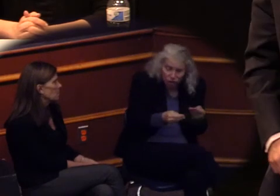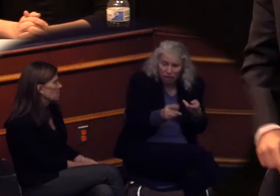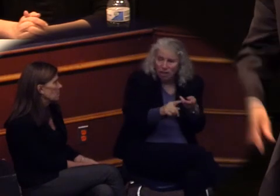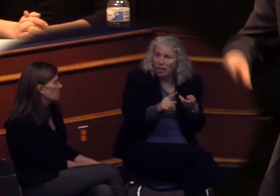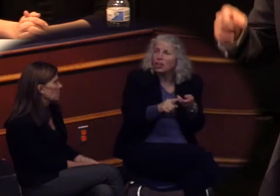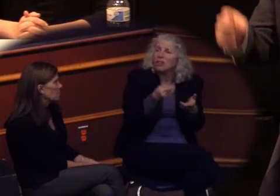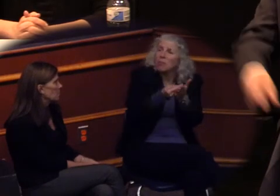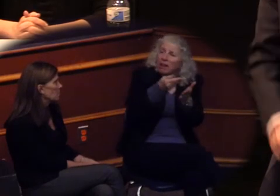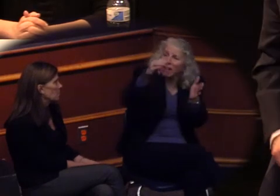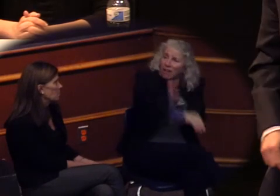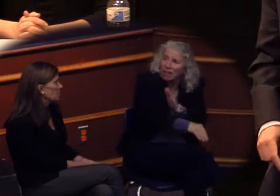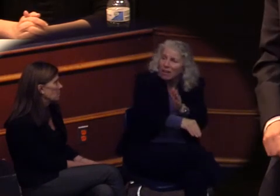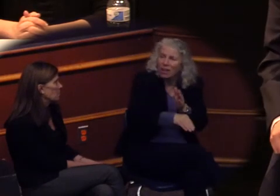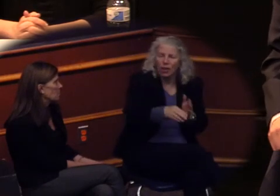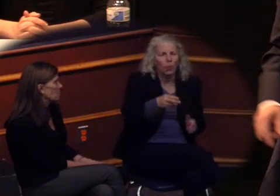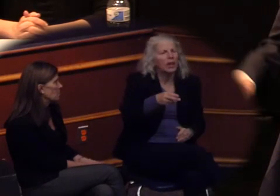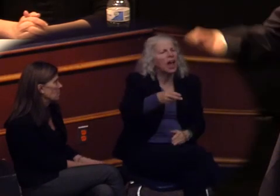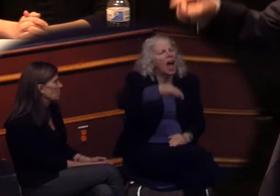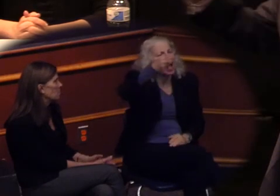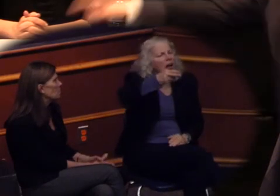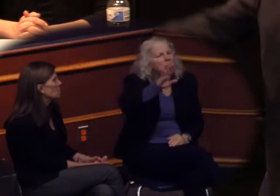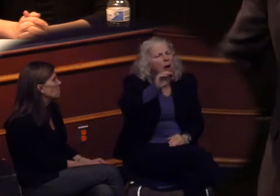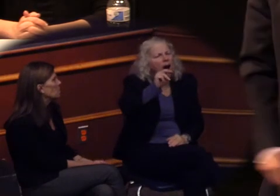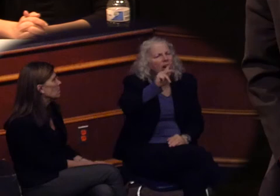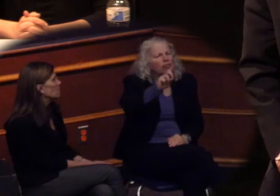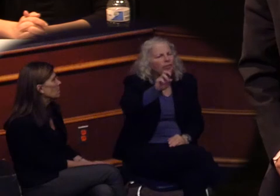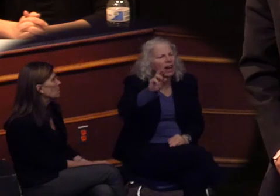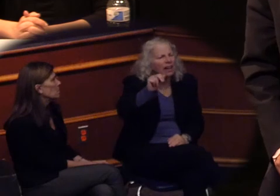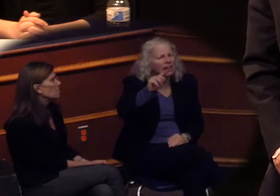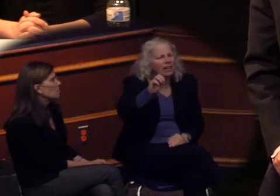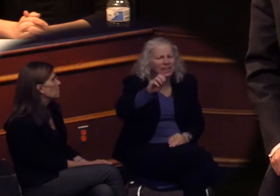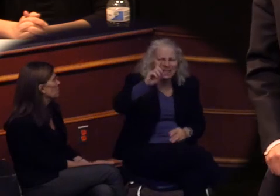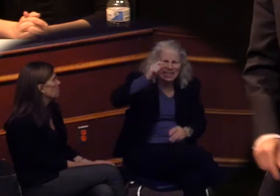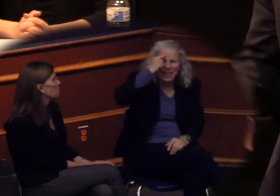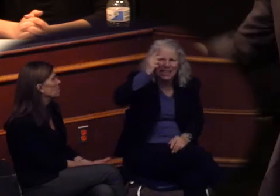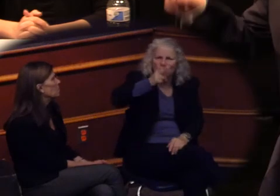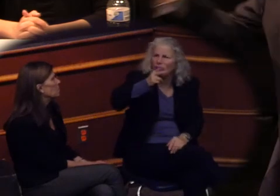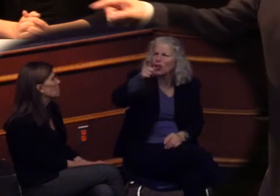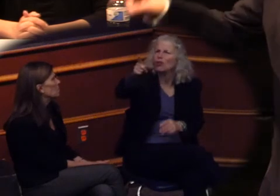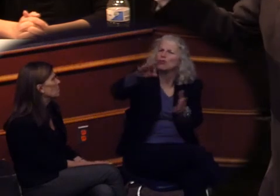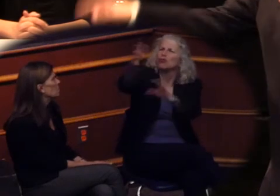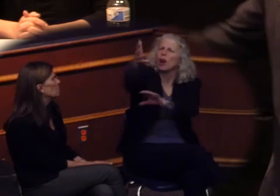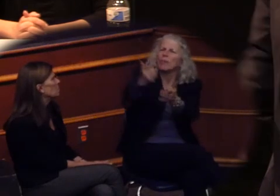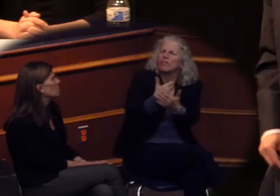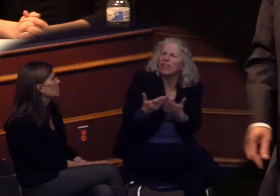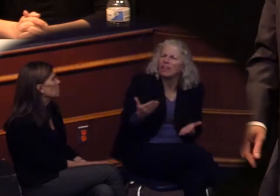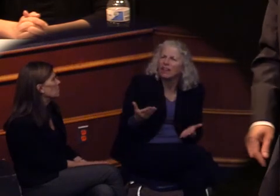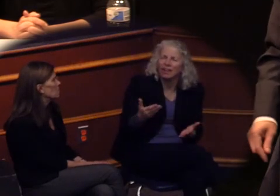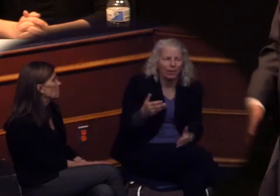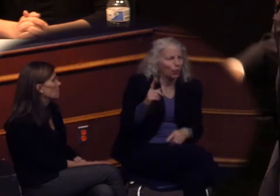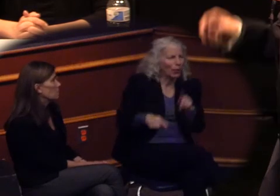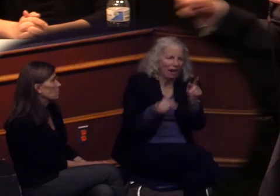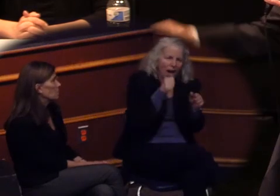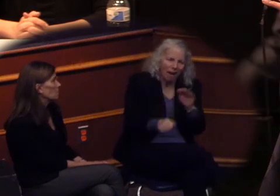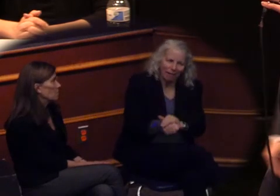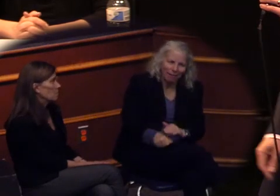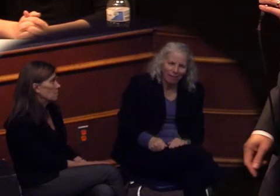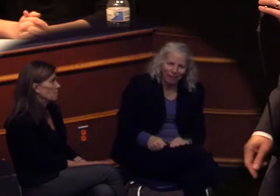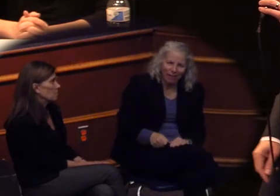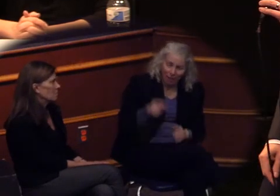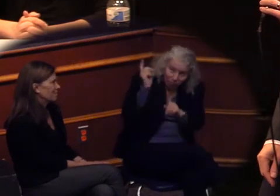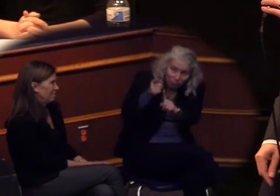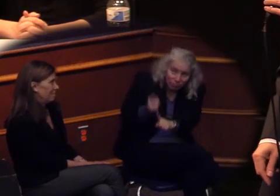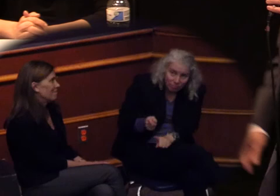recession, we got the highest bond ratings in state history and you screwed it up. He will not be able to hide from me on these